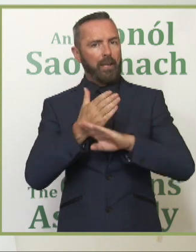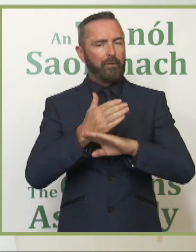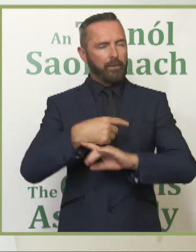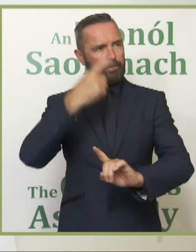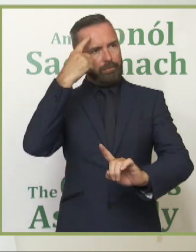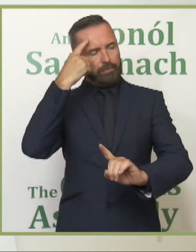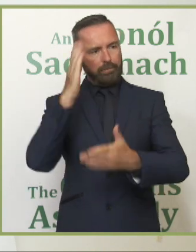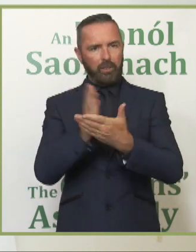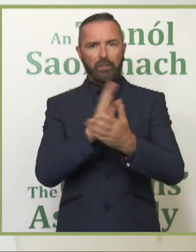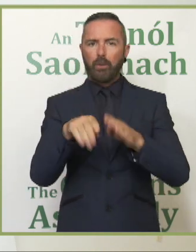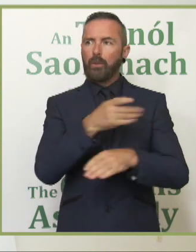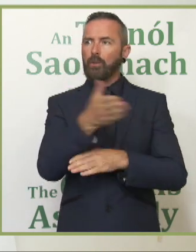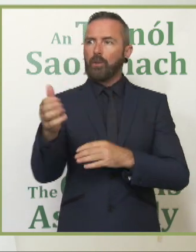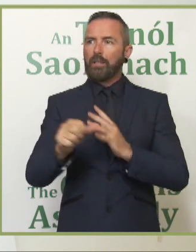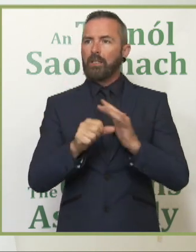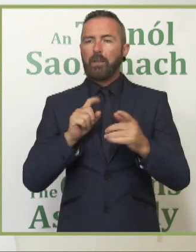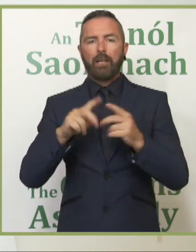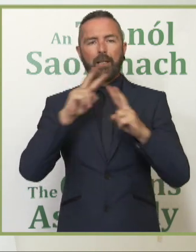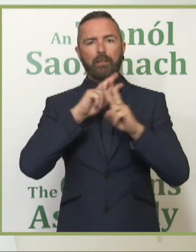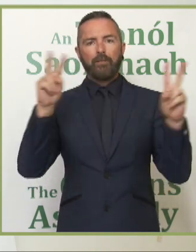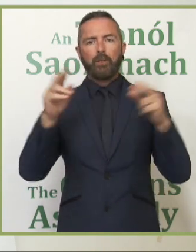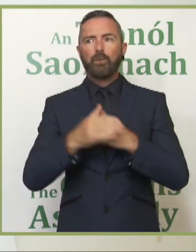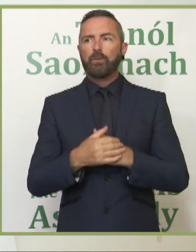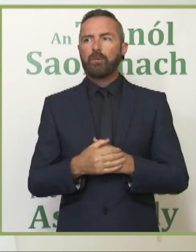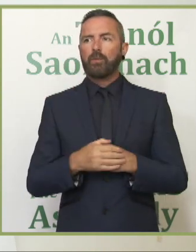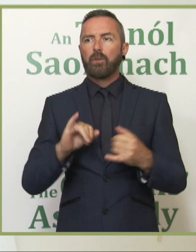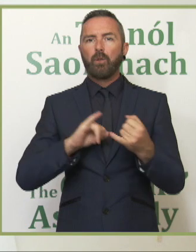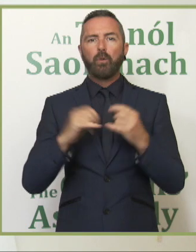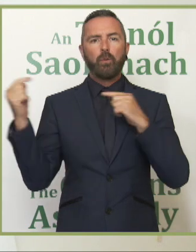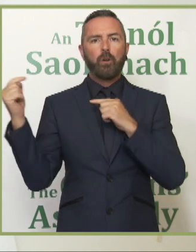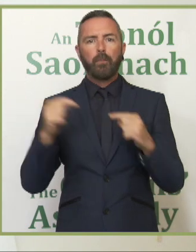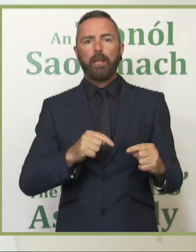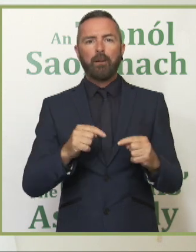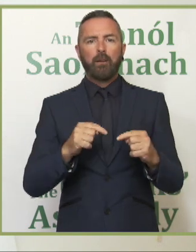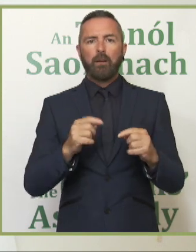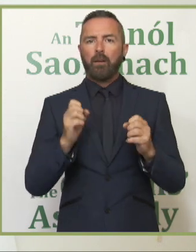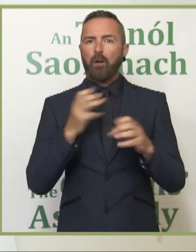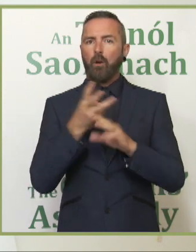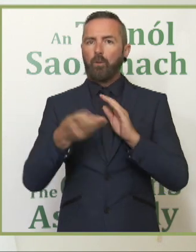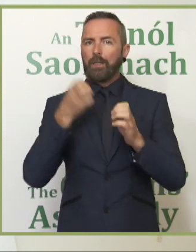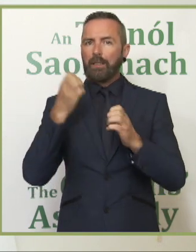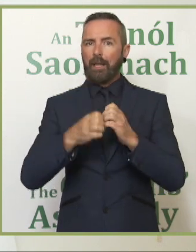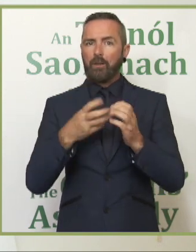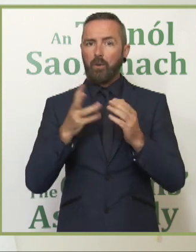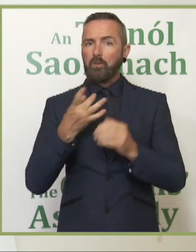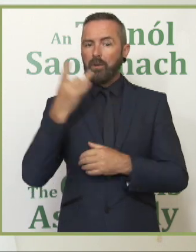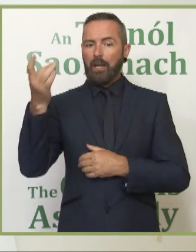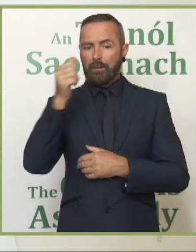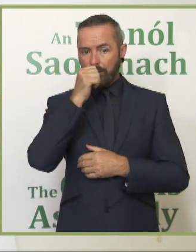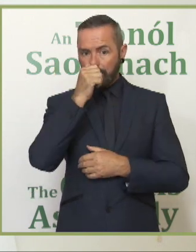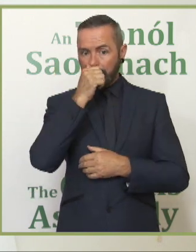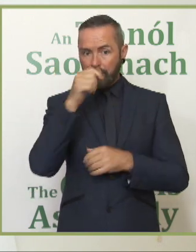thought to share with you their experience and their views, who come here in the last all weekend, and also